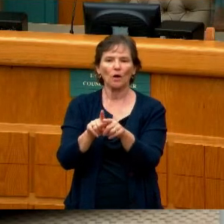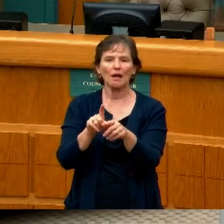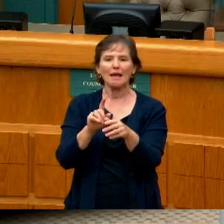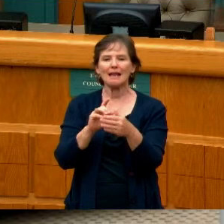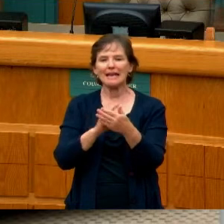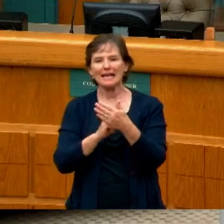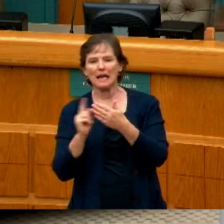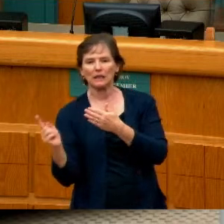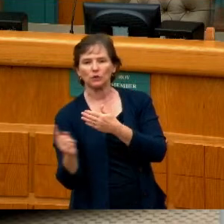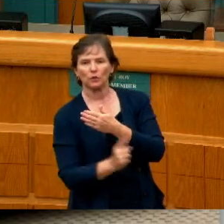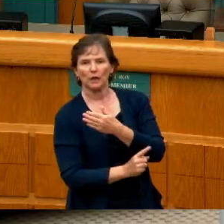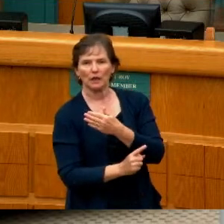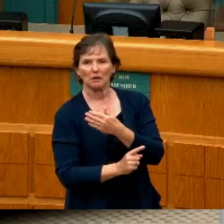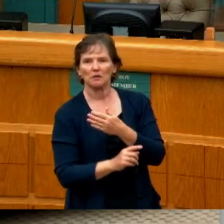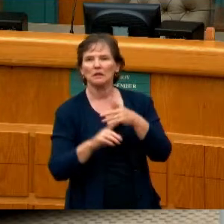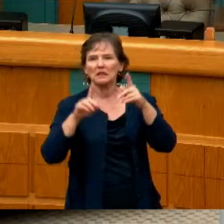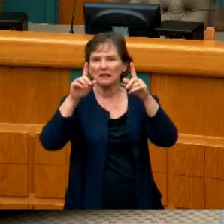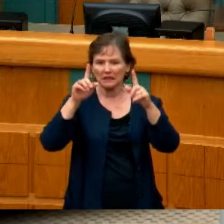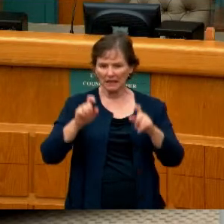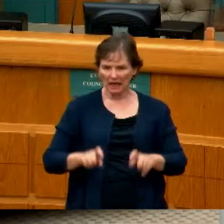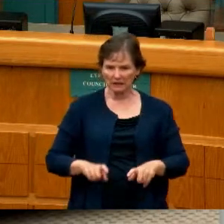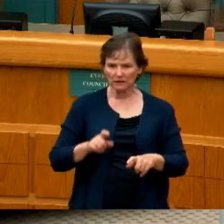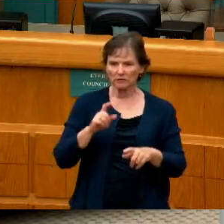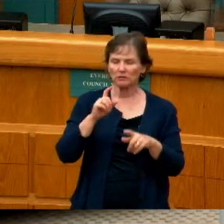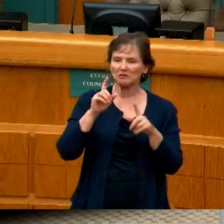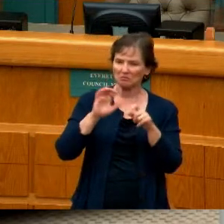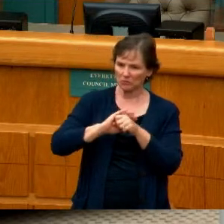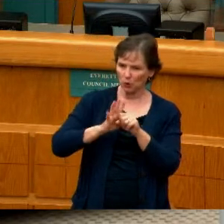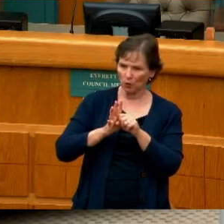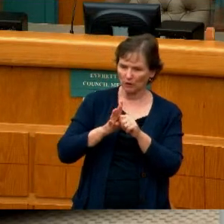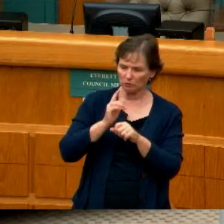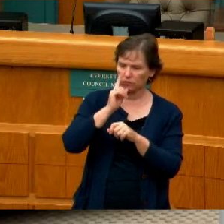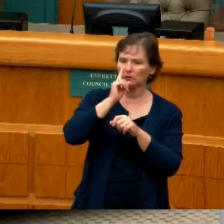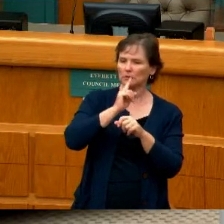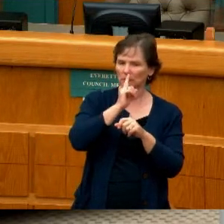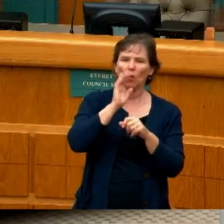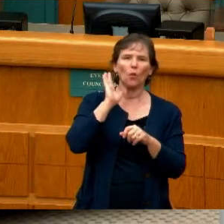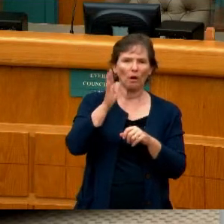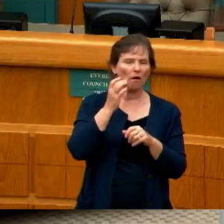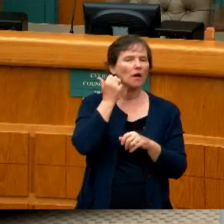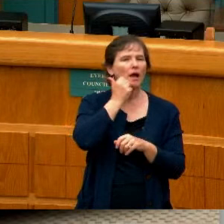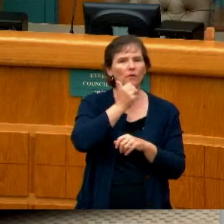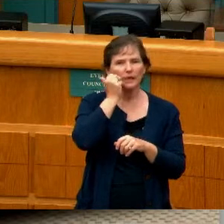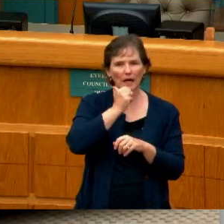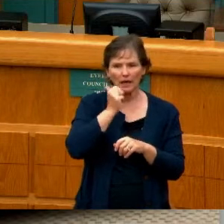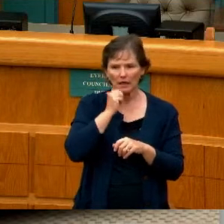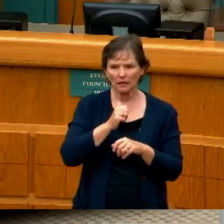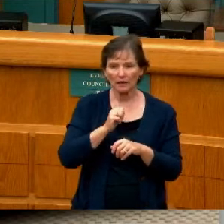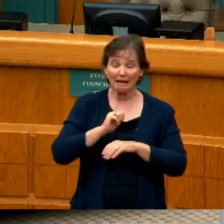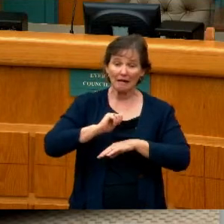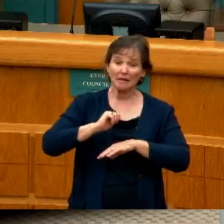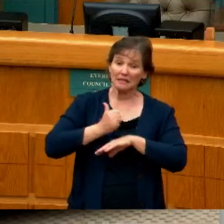have testing scheduled for all next week. And I am so sorry, but the schedule